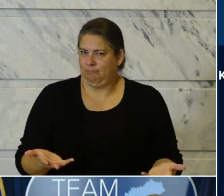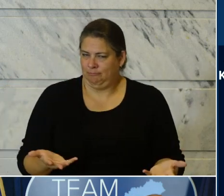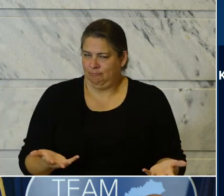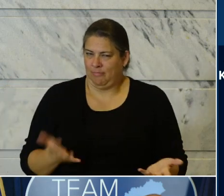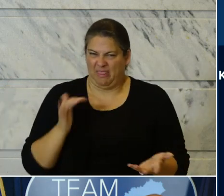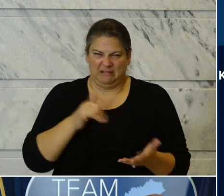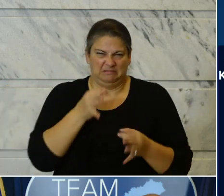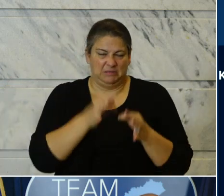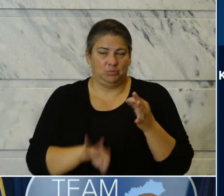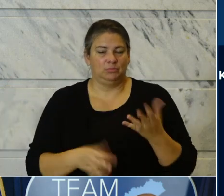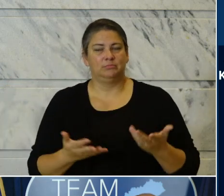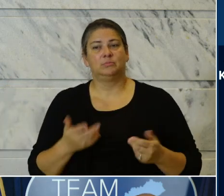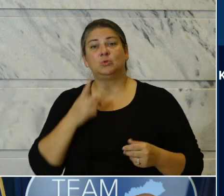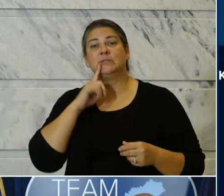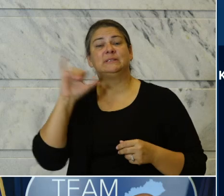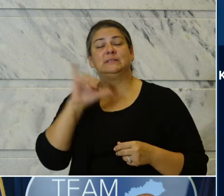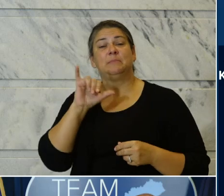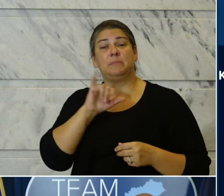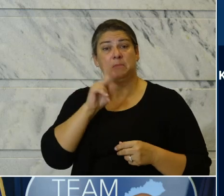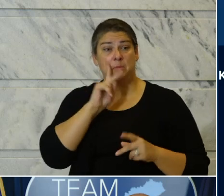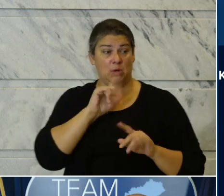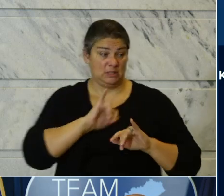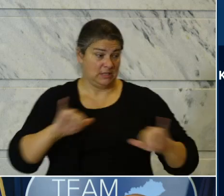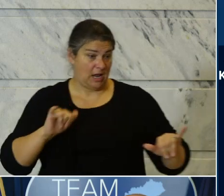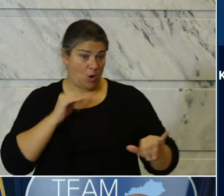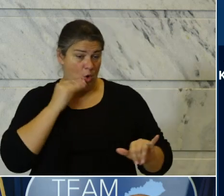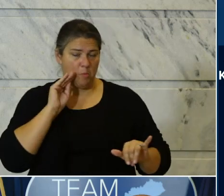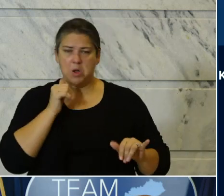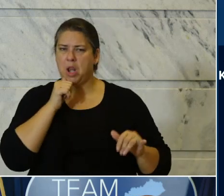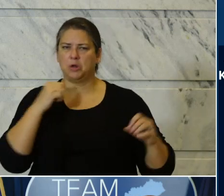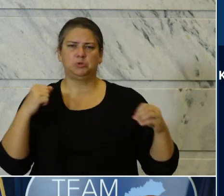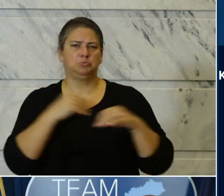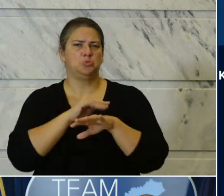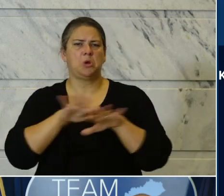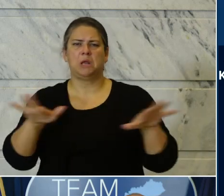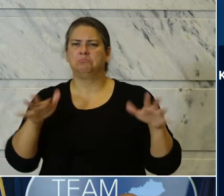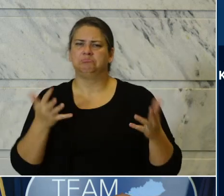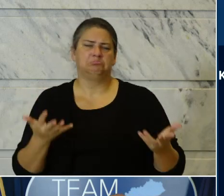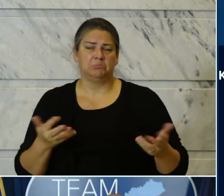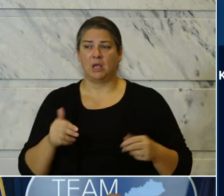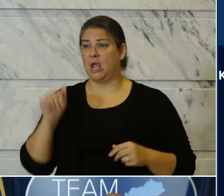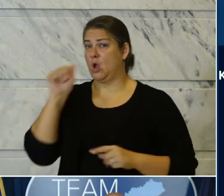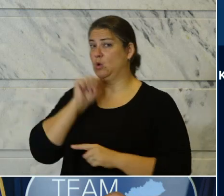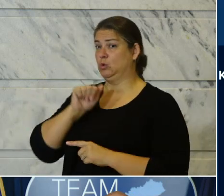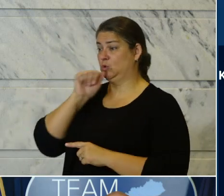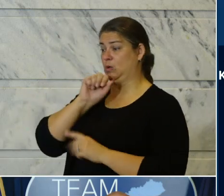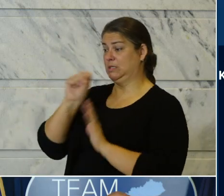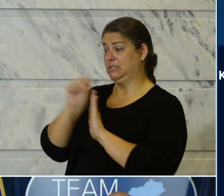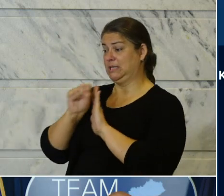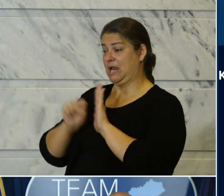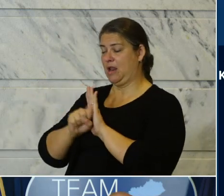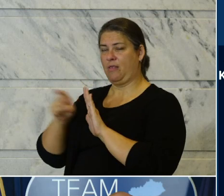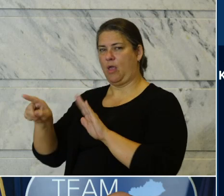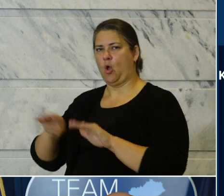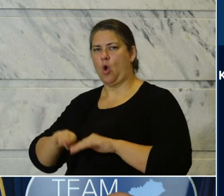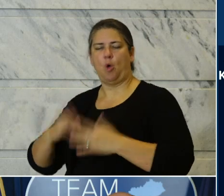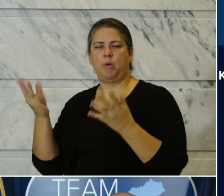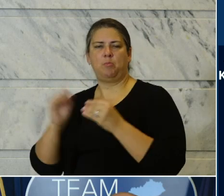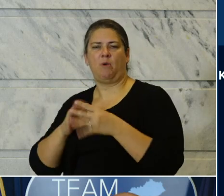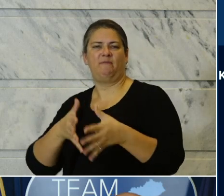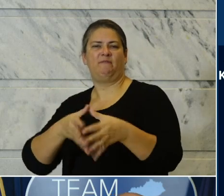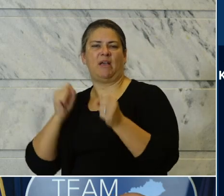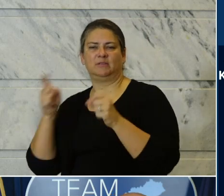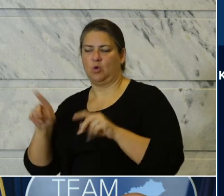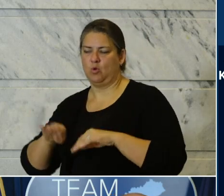there, that when they kept people at home, they didn't have the disease spread. Arizona was one of the states that opened much more quickly and much more